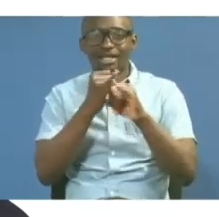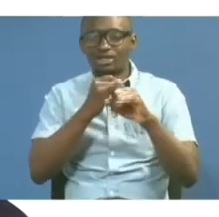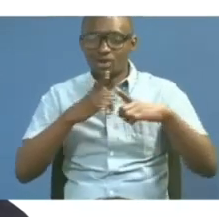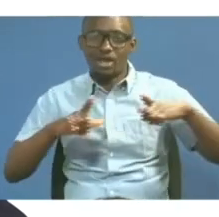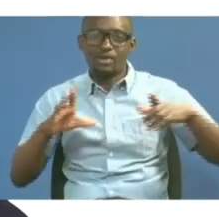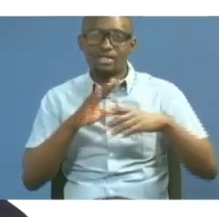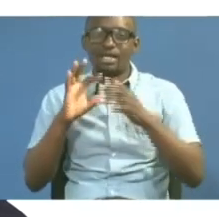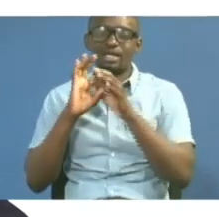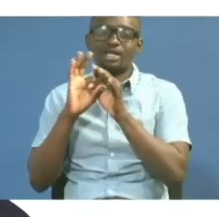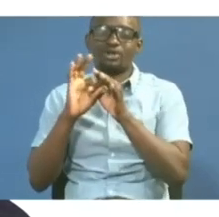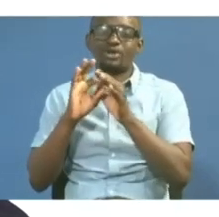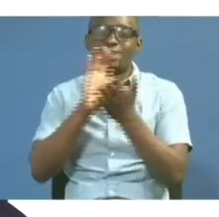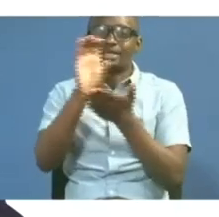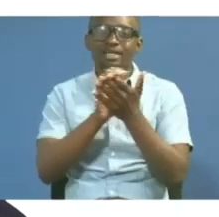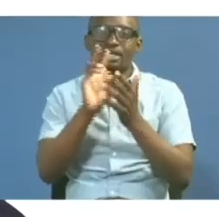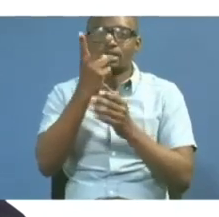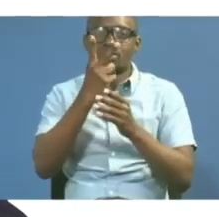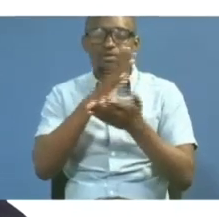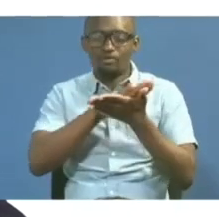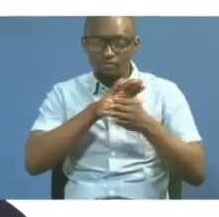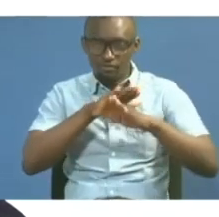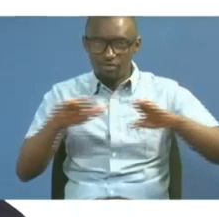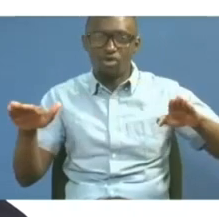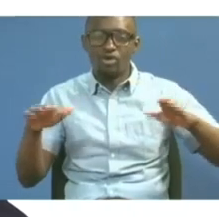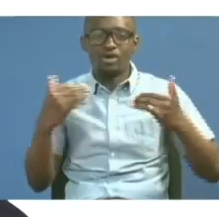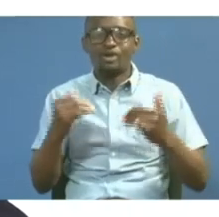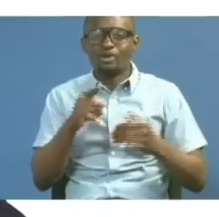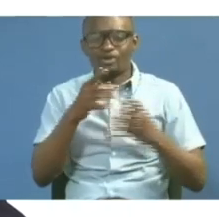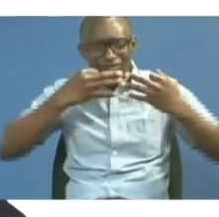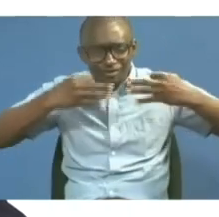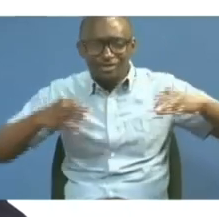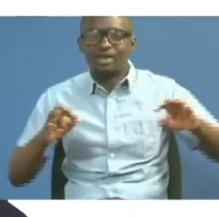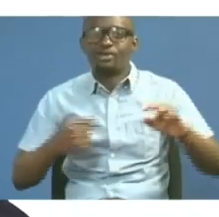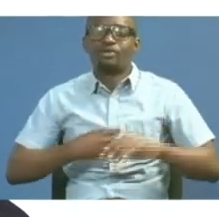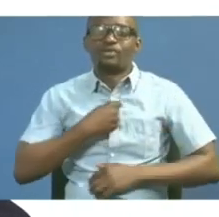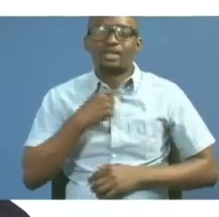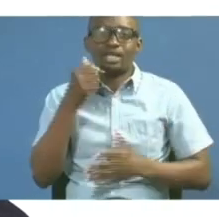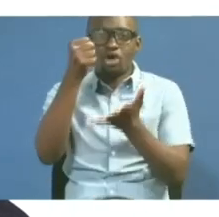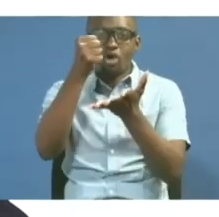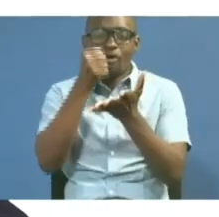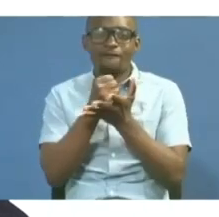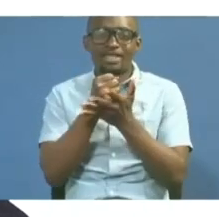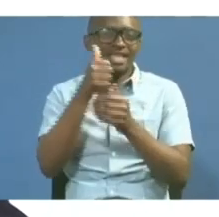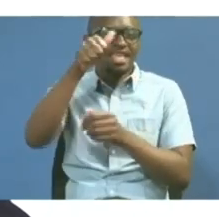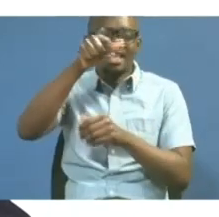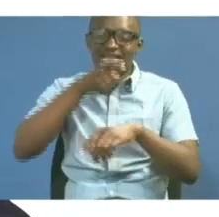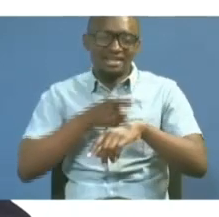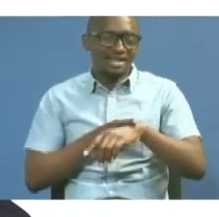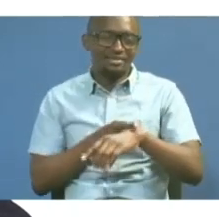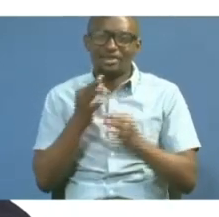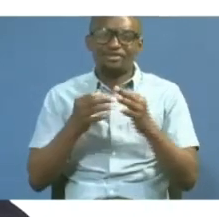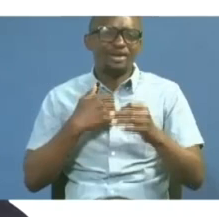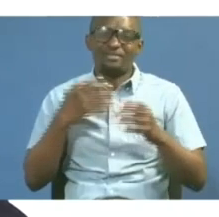the International Languages and Cultural Center, second floor, and you're free to visit the office at any time Should you